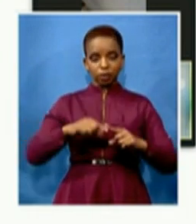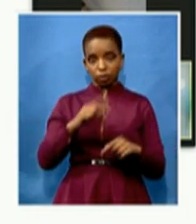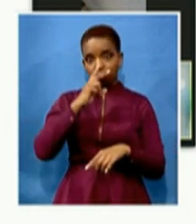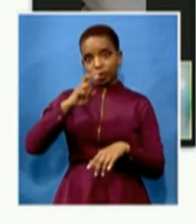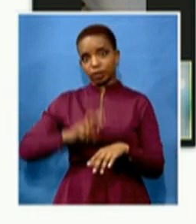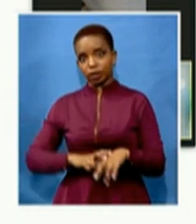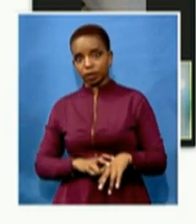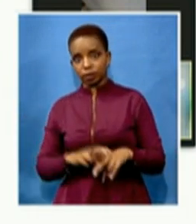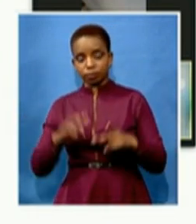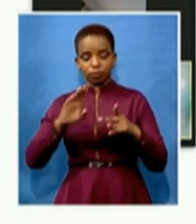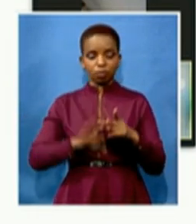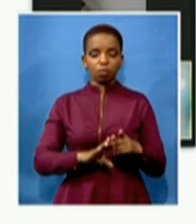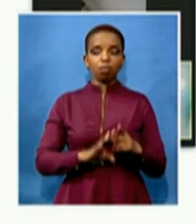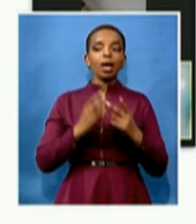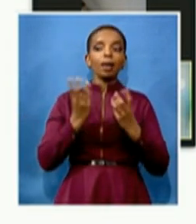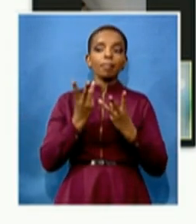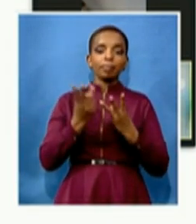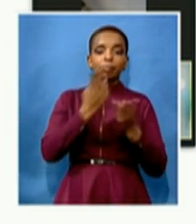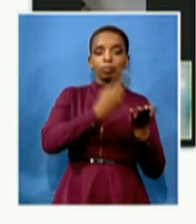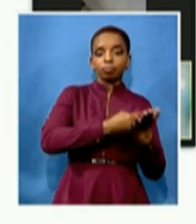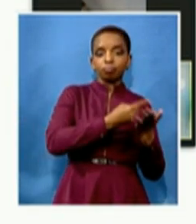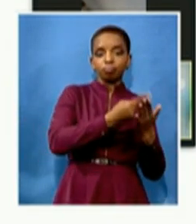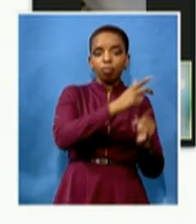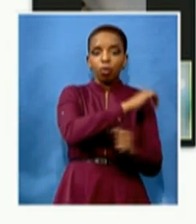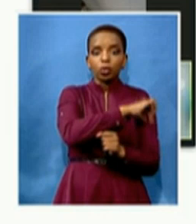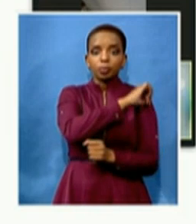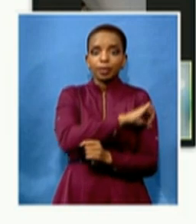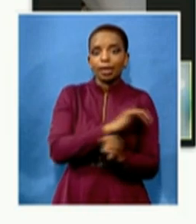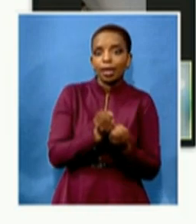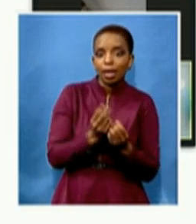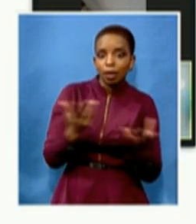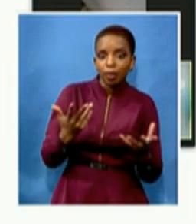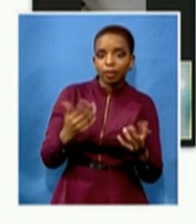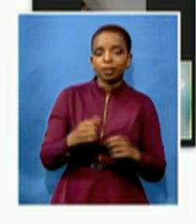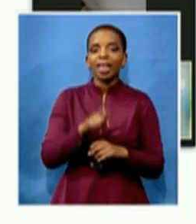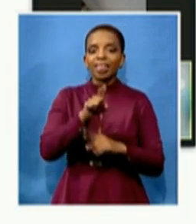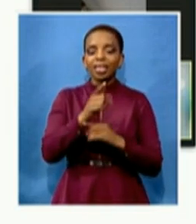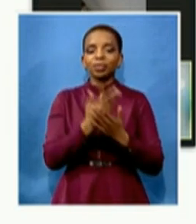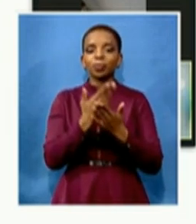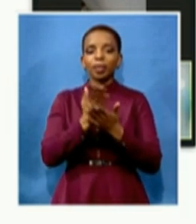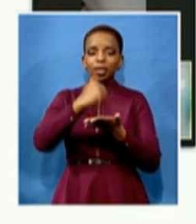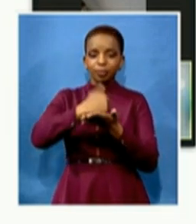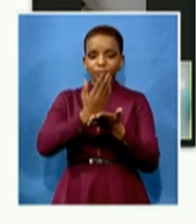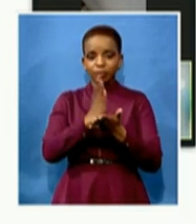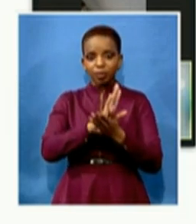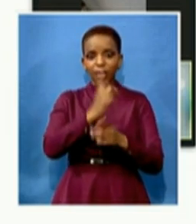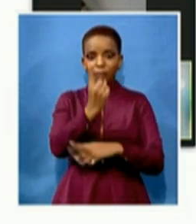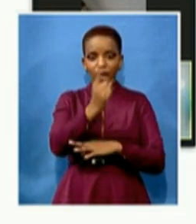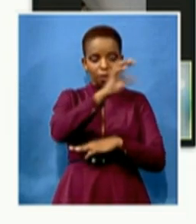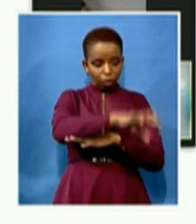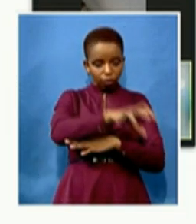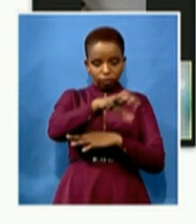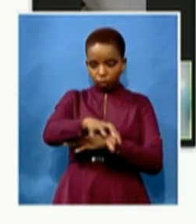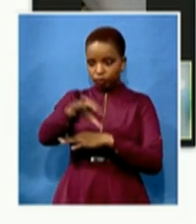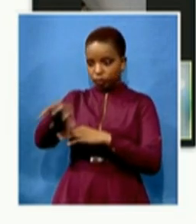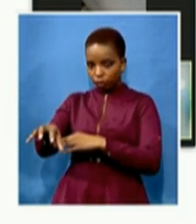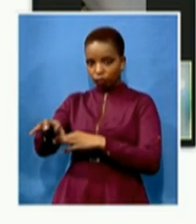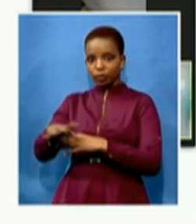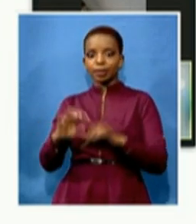populated down into a province level in order to support the provinces in ensuring that there is appropriate level